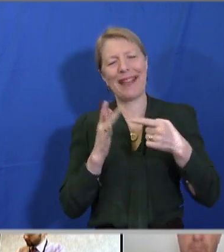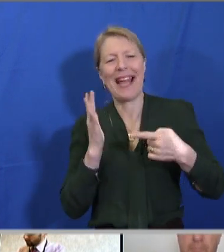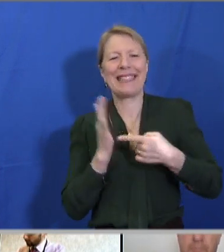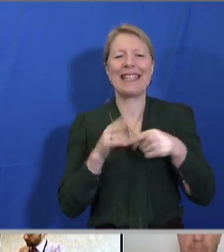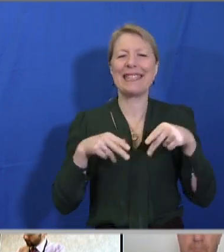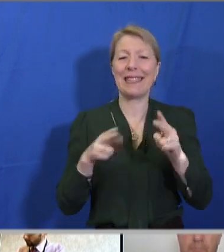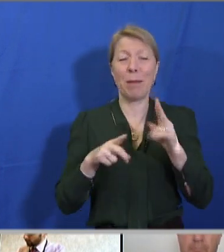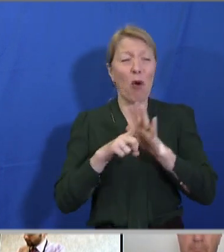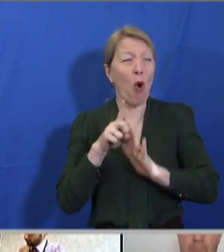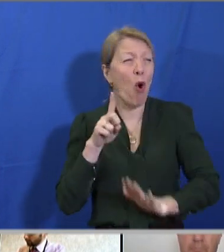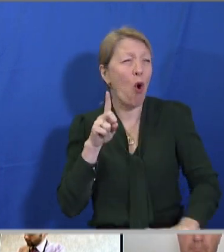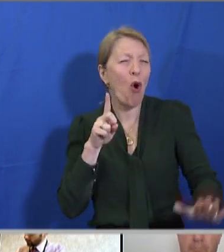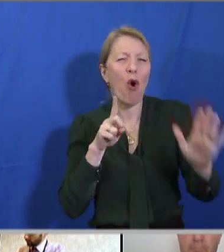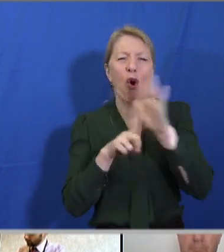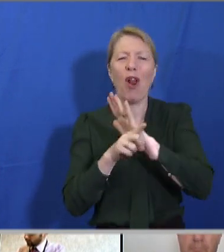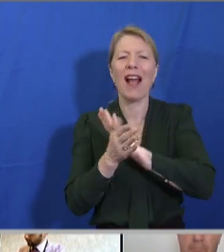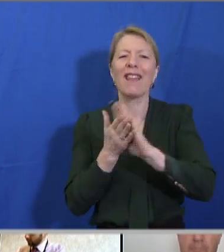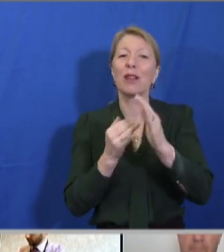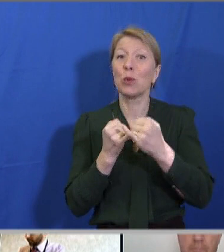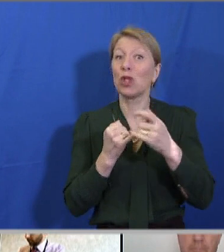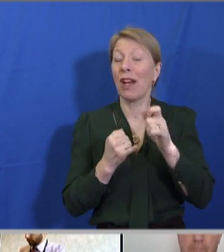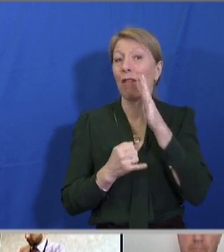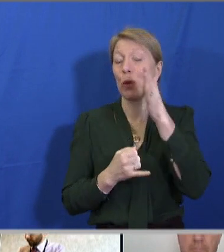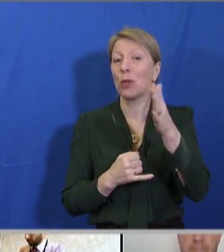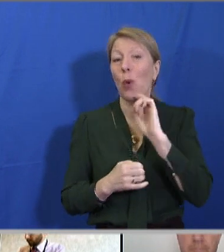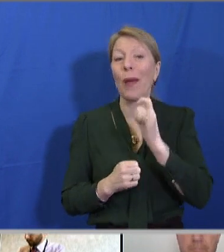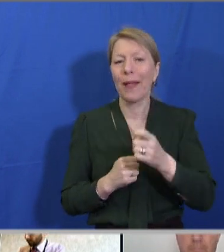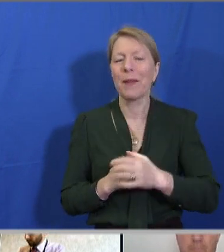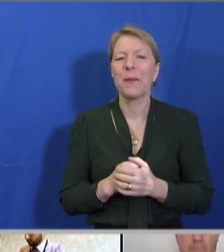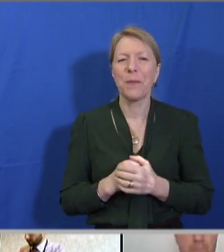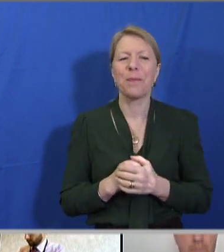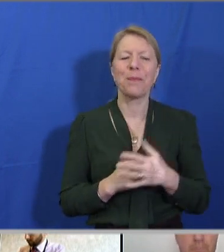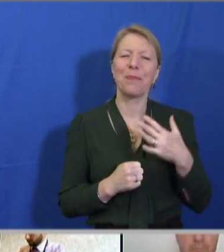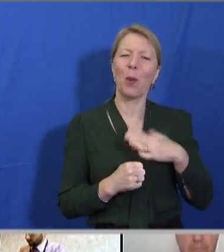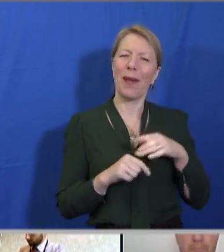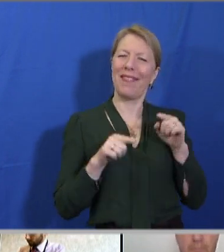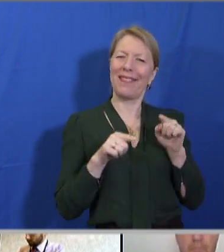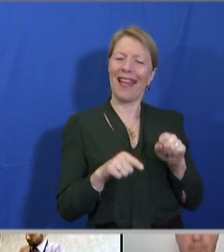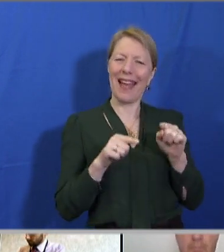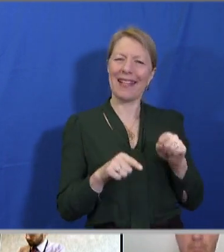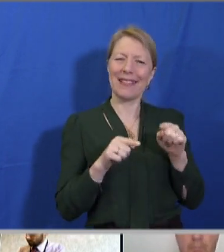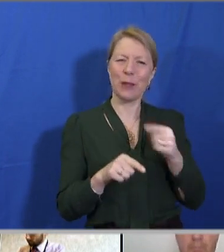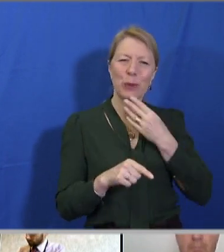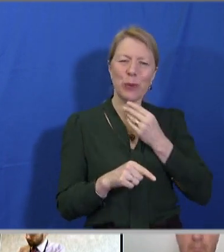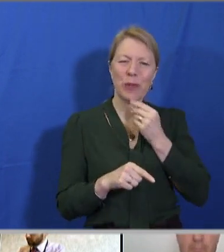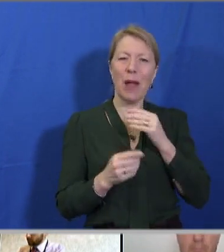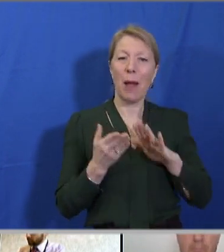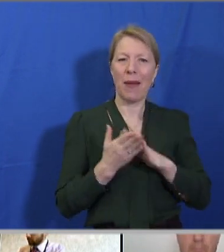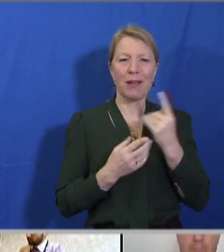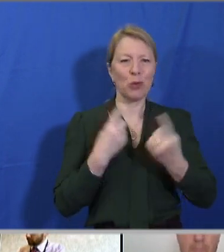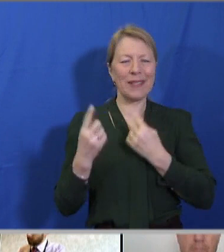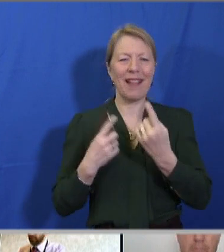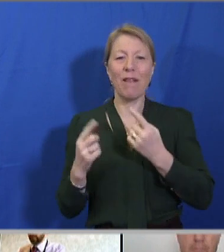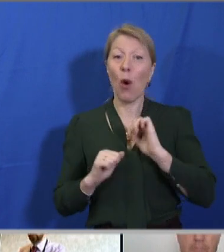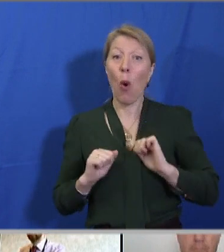Compass, and it's about how it can be greater utilised, actually about how people access their records or appointments as well. If